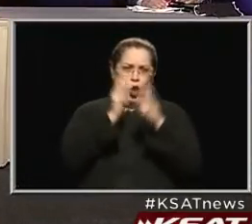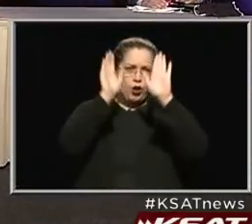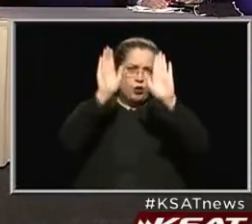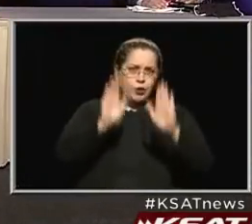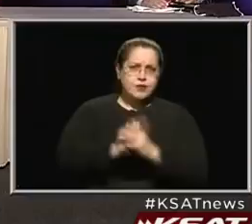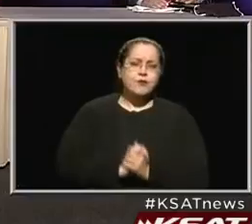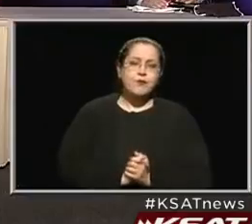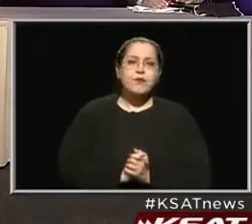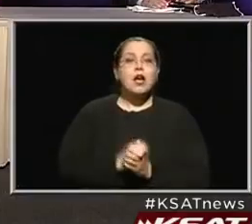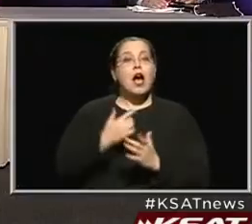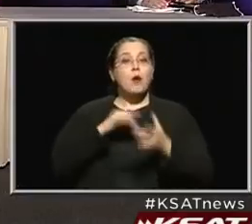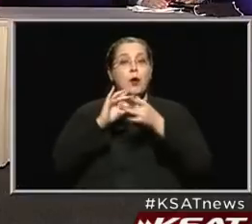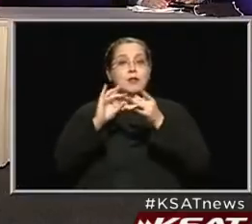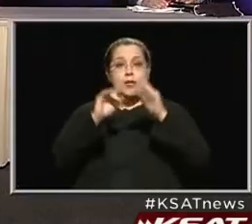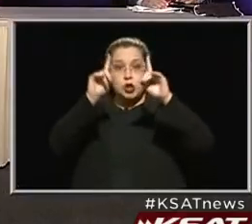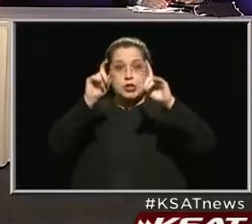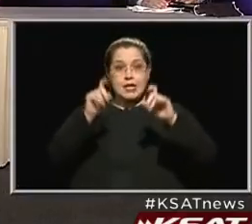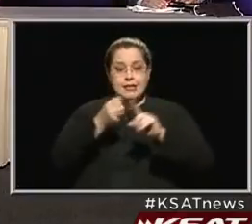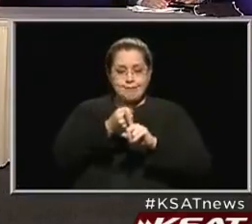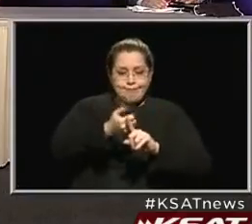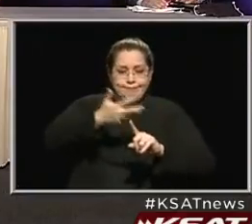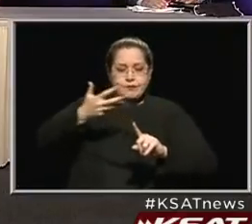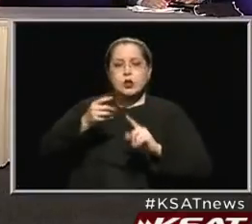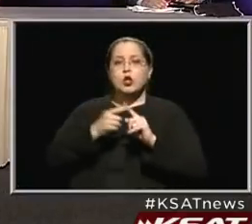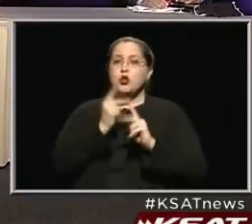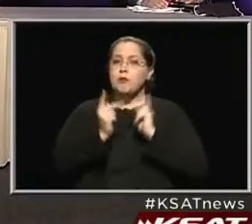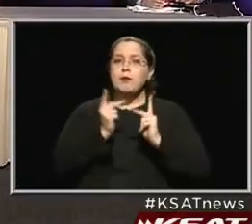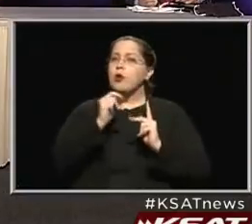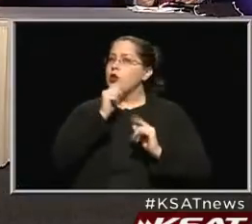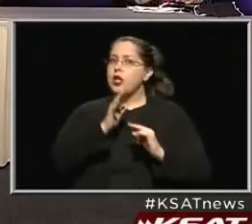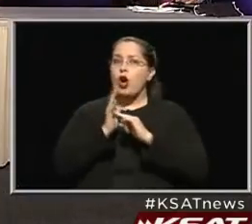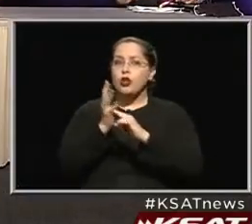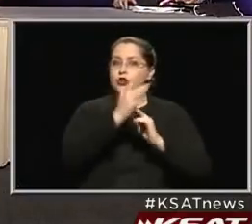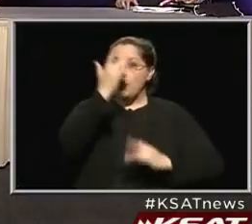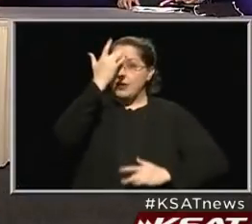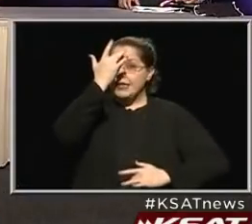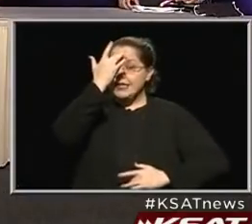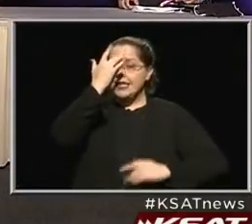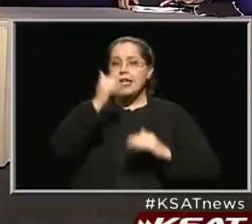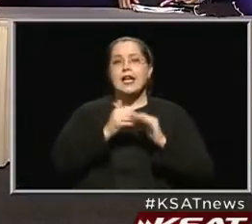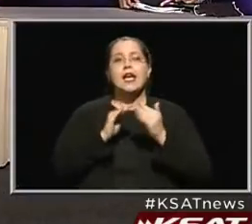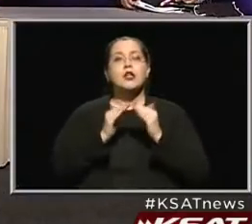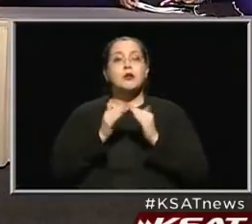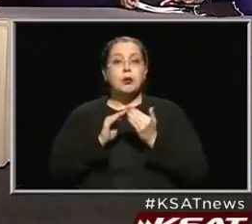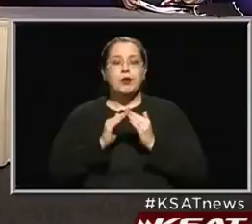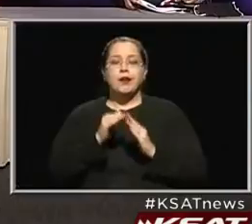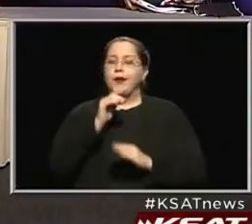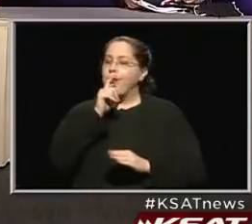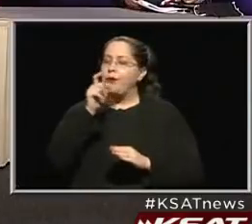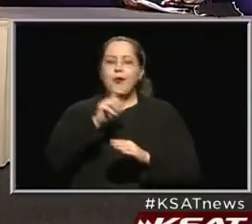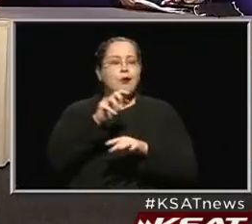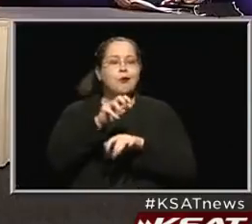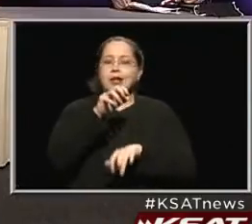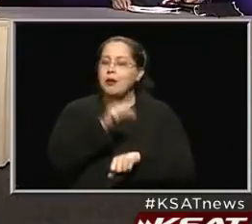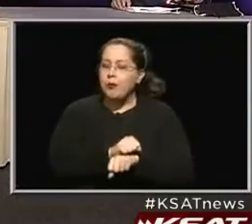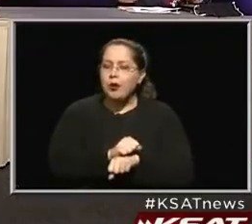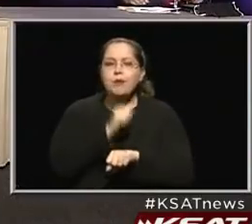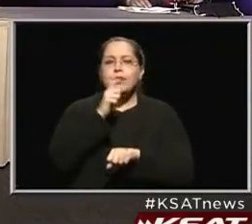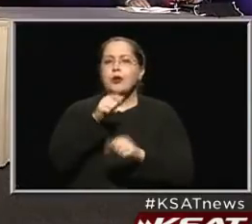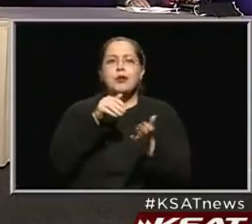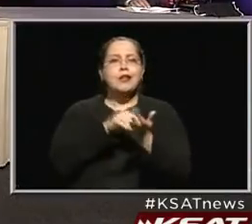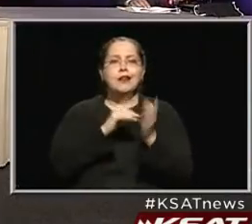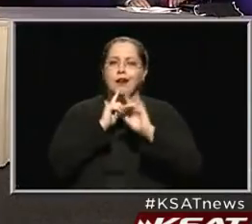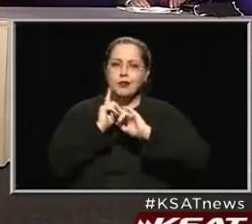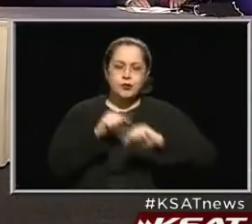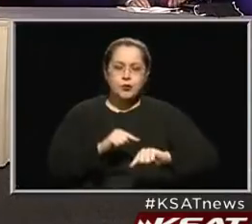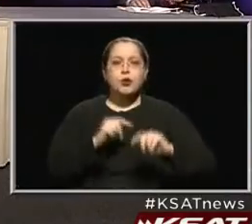to mention that testing has expanded to asymptomatic folks here in our community. So you don't need an appointment. You don't need a doctor's order.